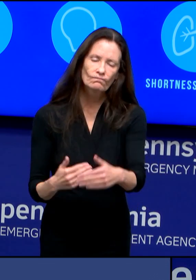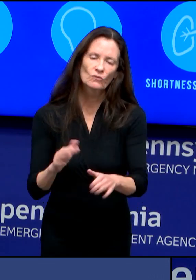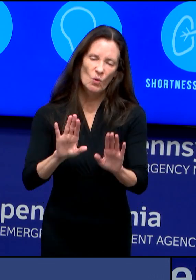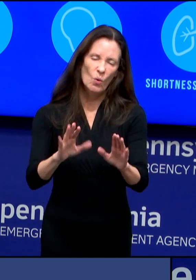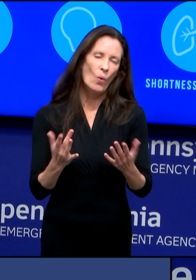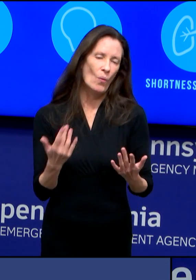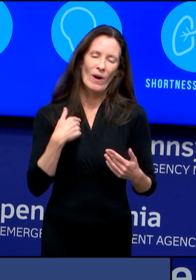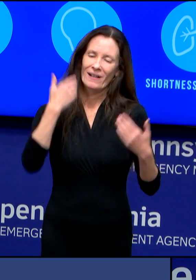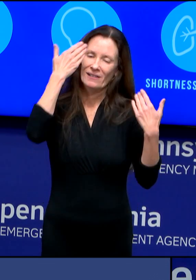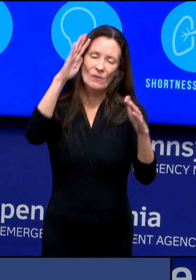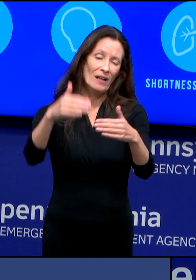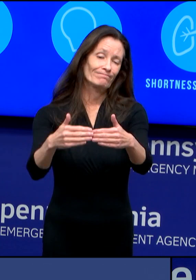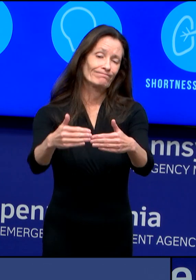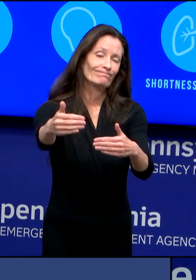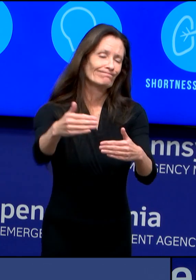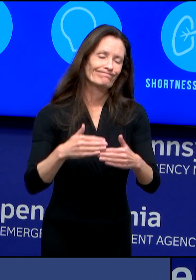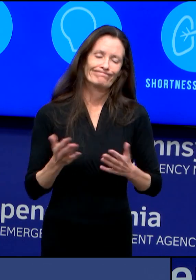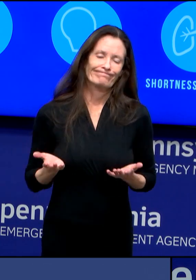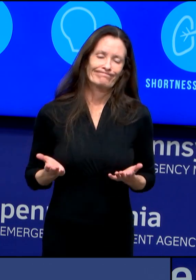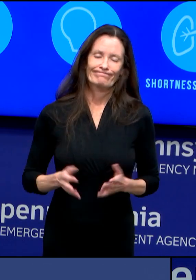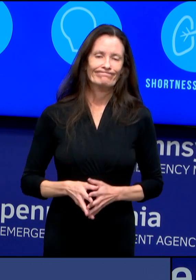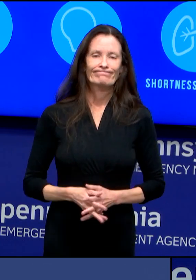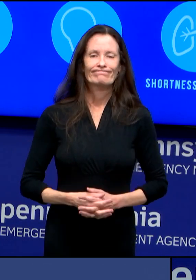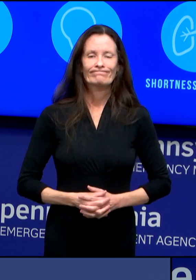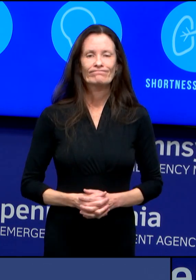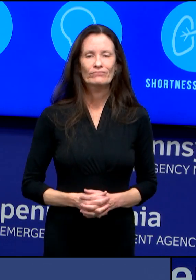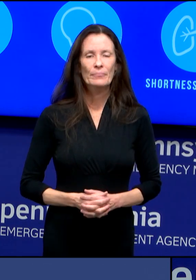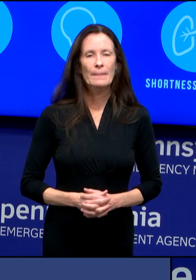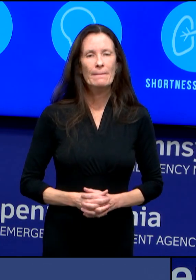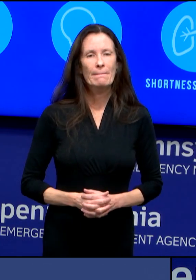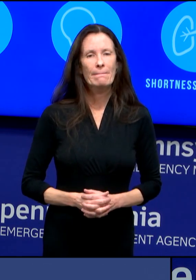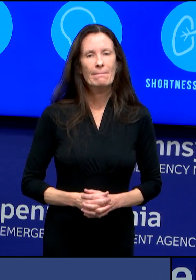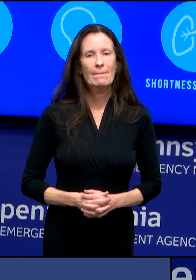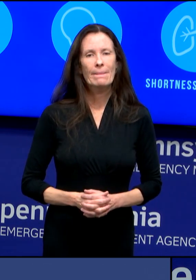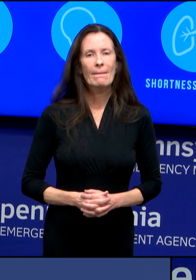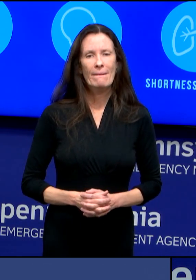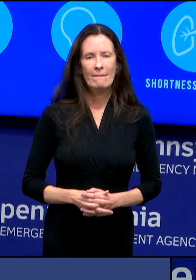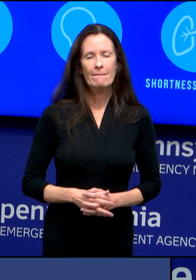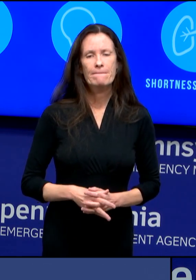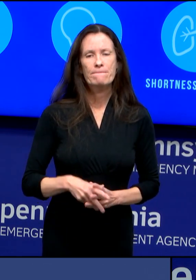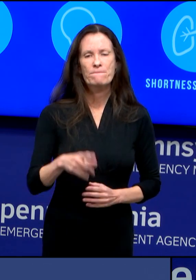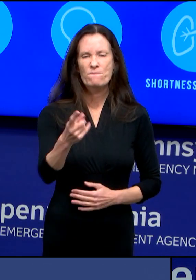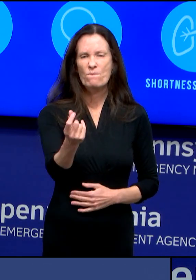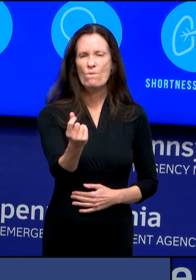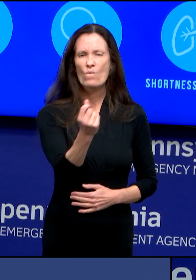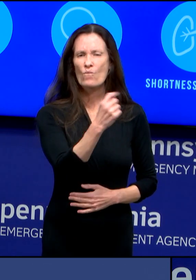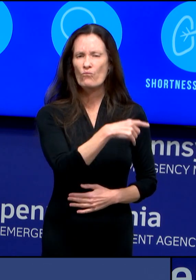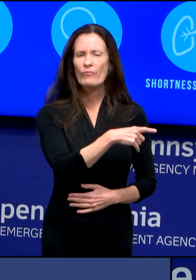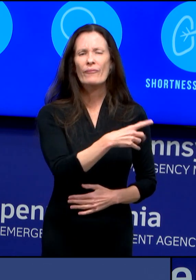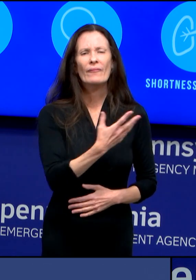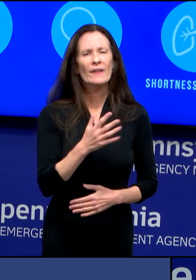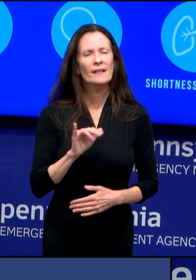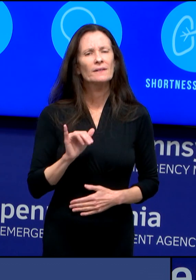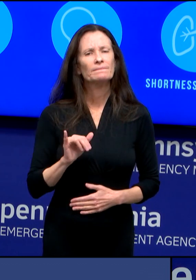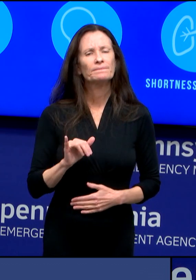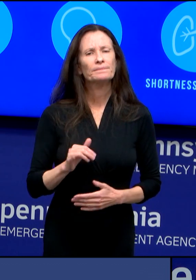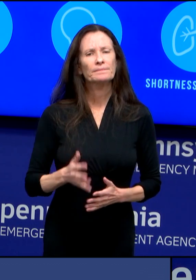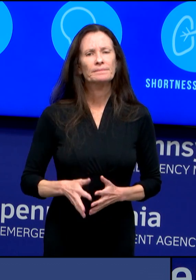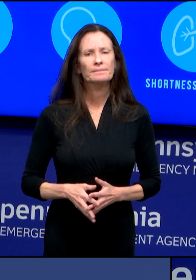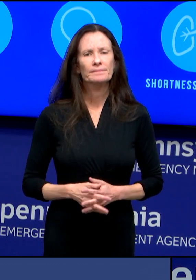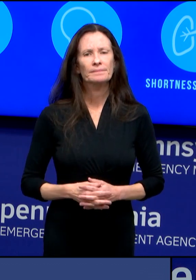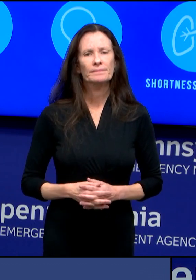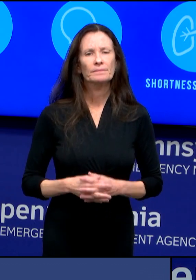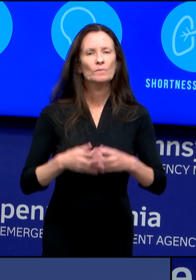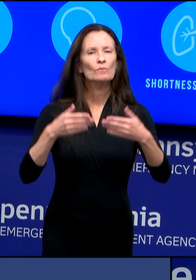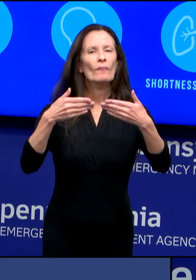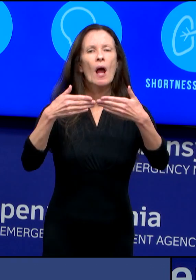we have a question about local agencies and public quarantine sites from Spotlight PA. Washington, New York City,